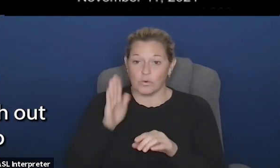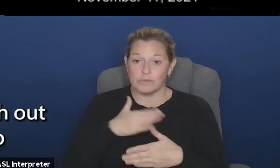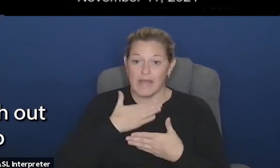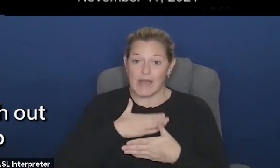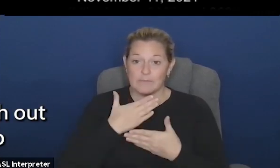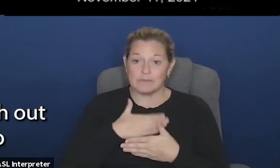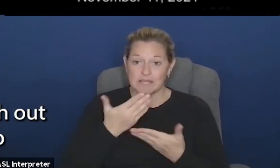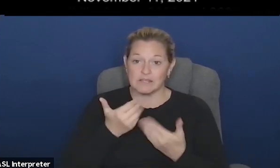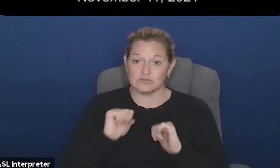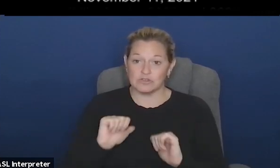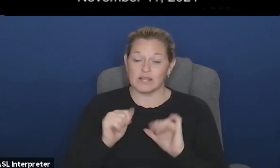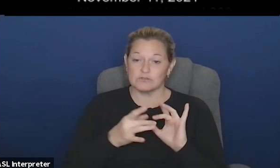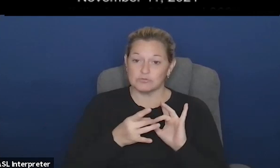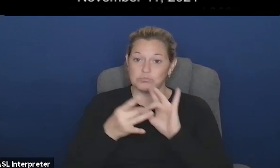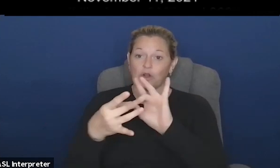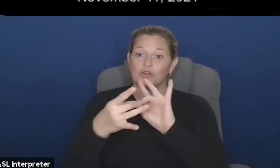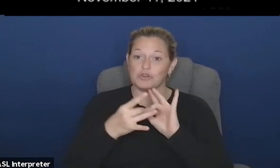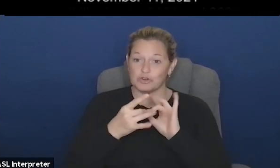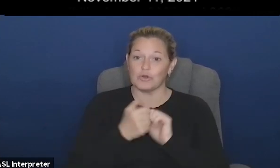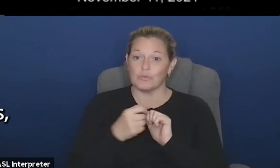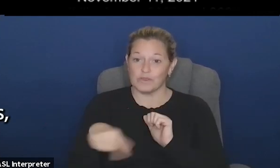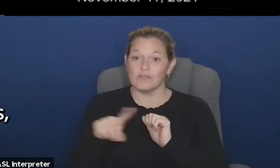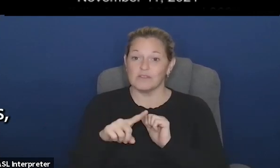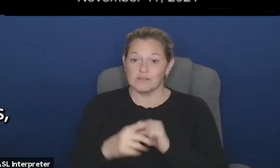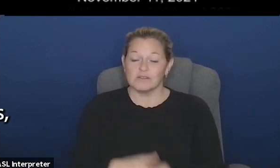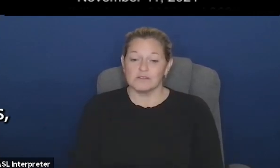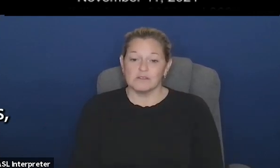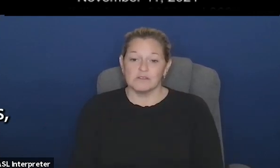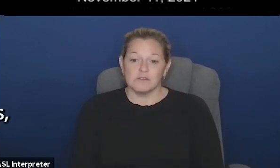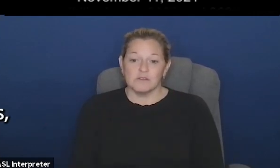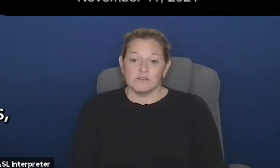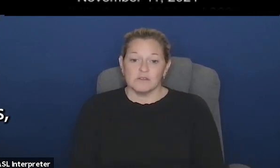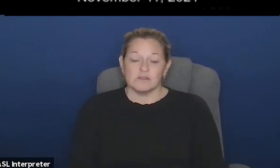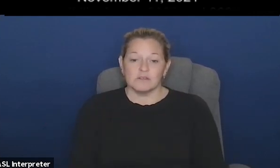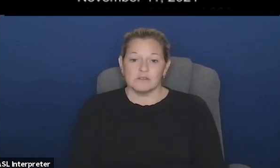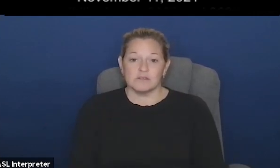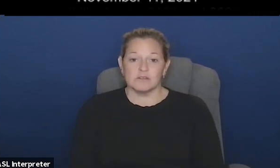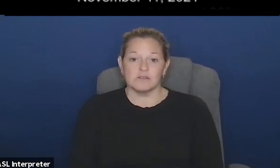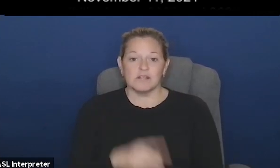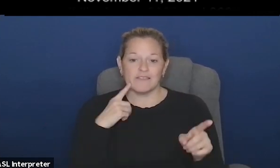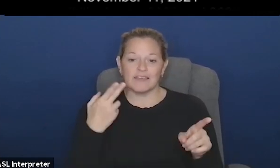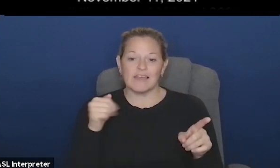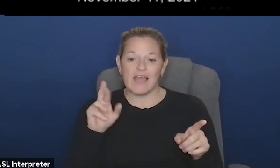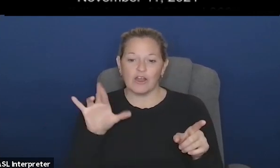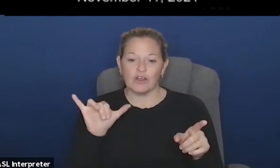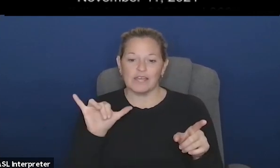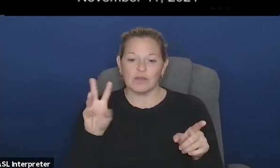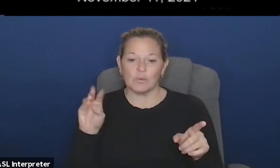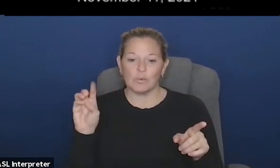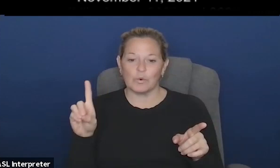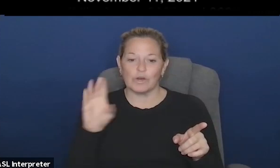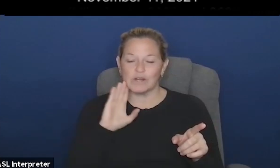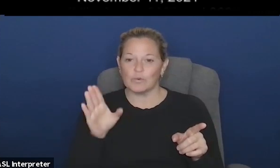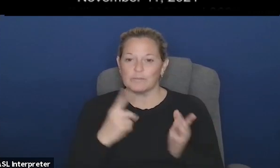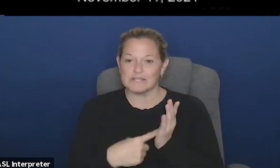out and try to make some partnership with that. Amazing. And I believe one of our presenters, Harry Wood, later today will be discussing FIRST Robotics